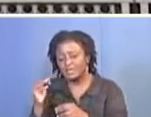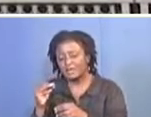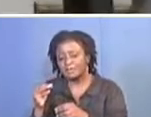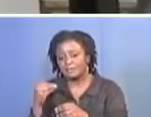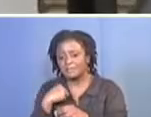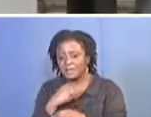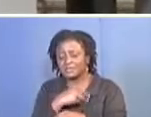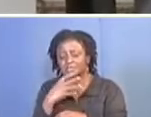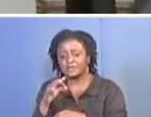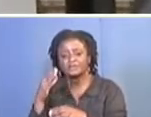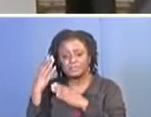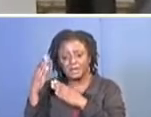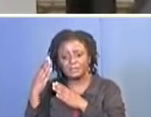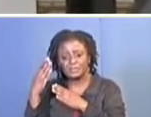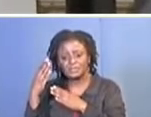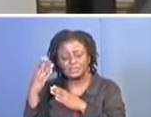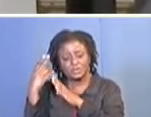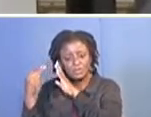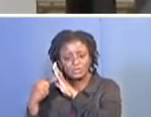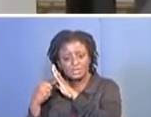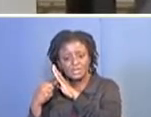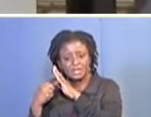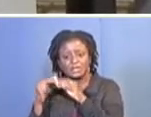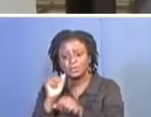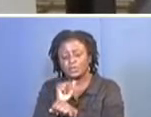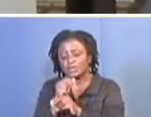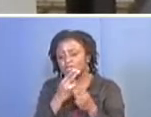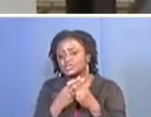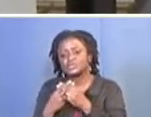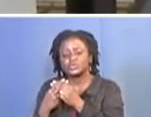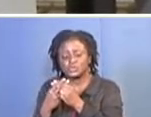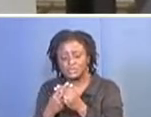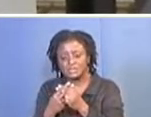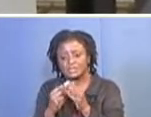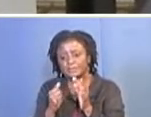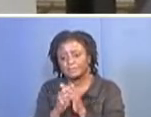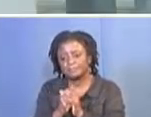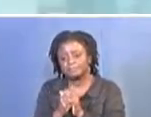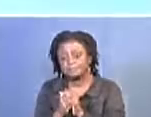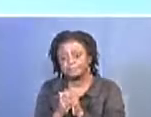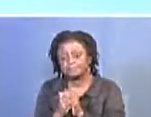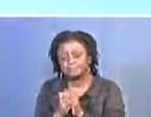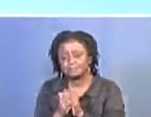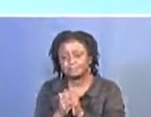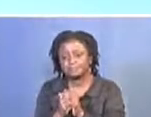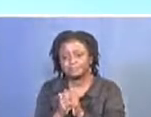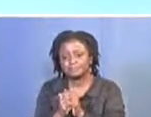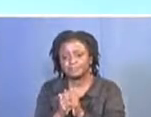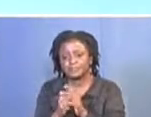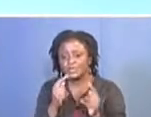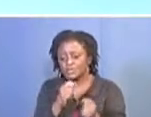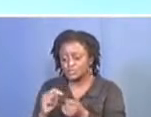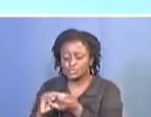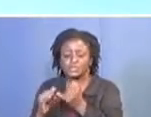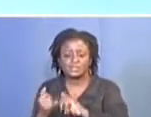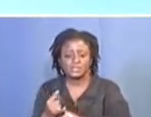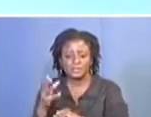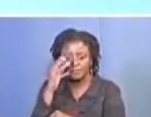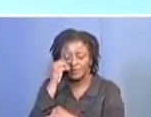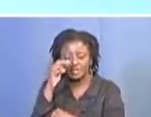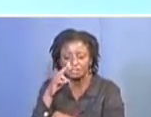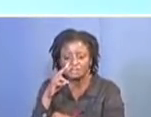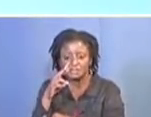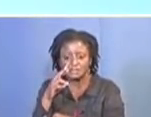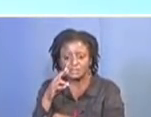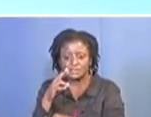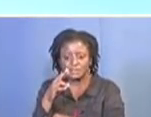Allied Workers Union. Cleopatra Murphy, ZNS Network News. The tourism minister also at the time boasting